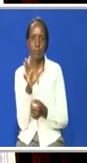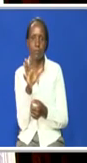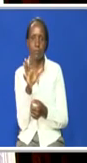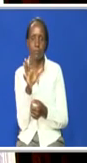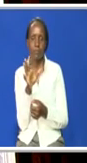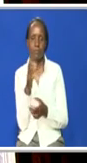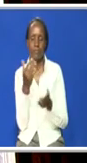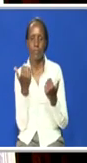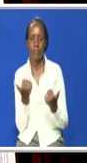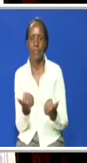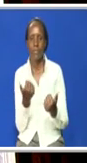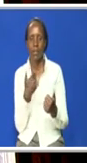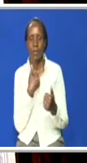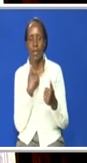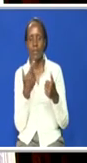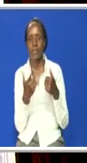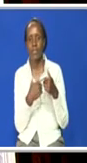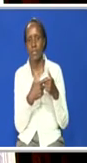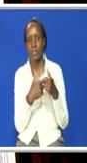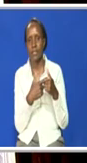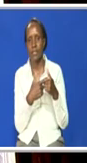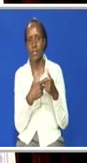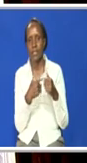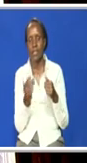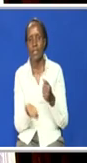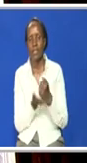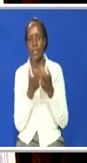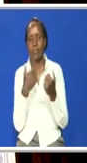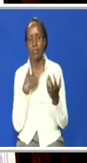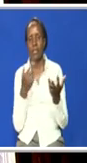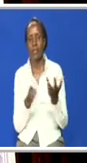1, 2, 3, 4, 5. Here I have 6. Help me count